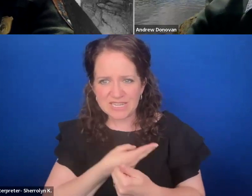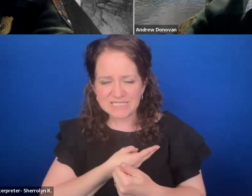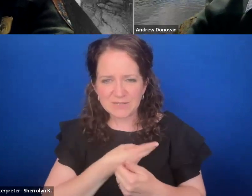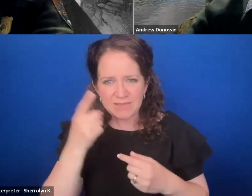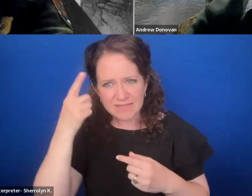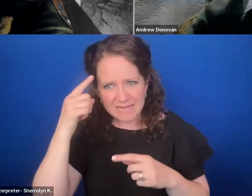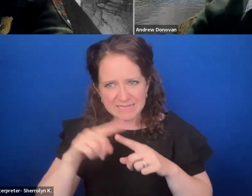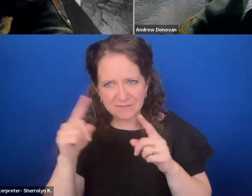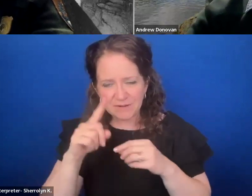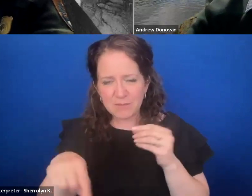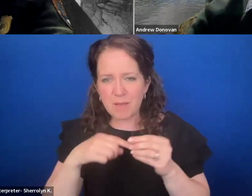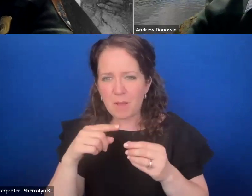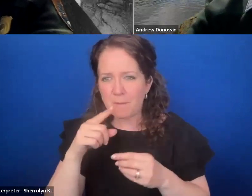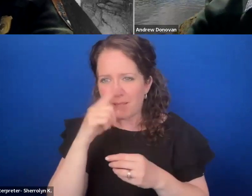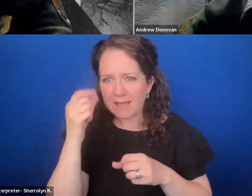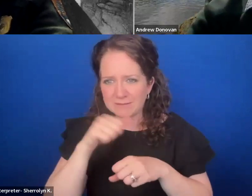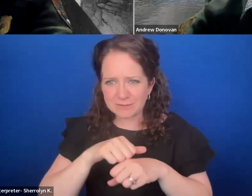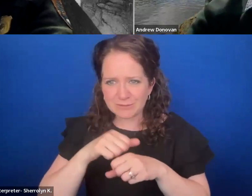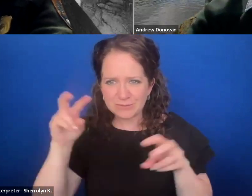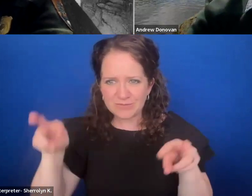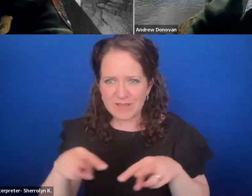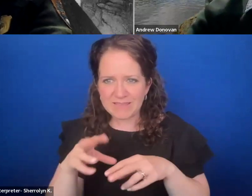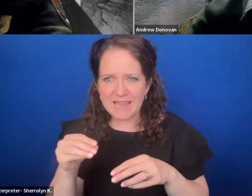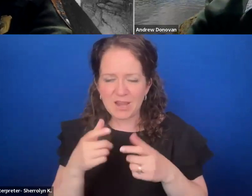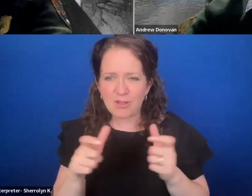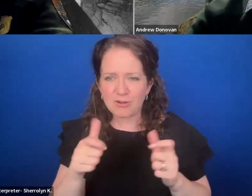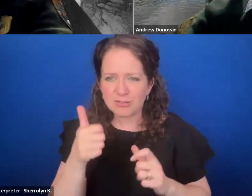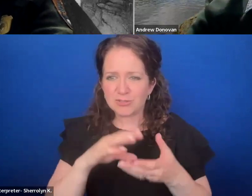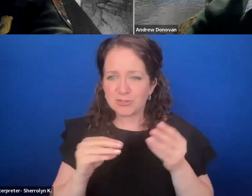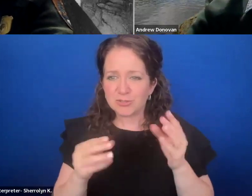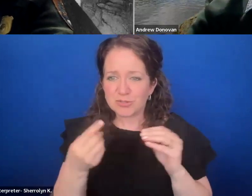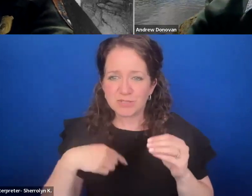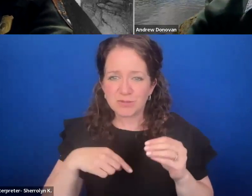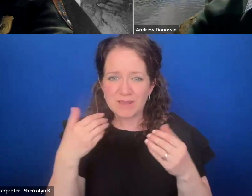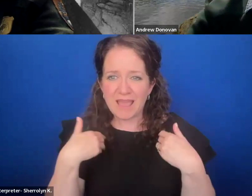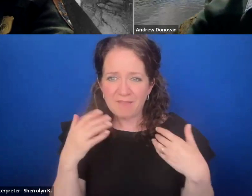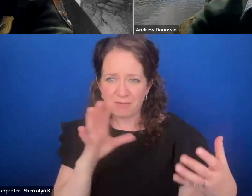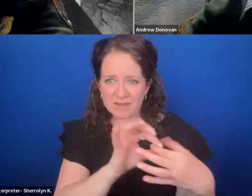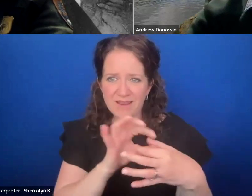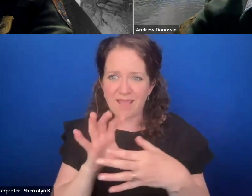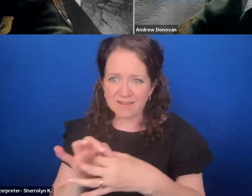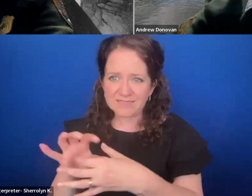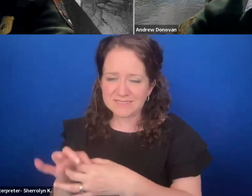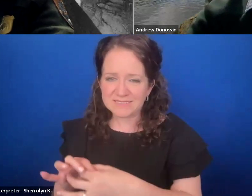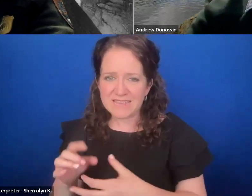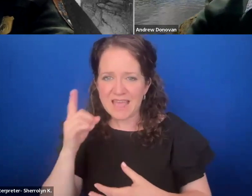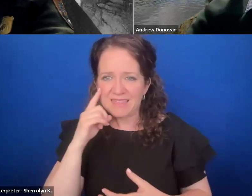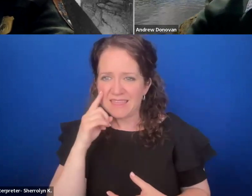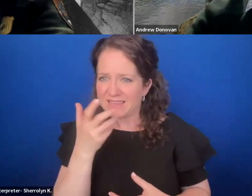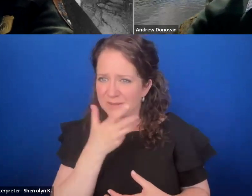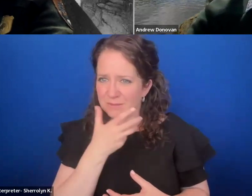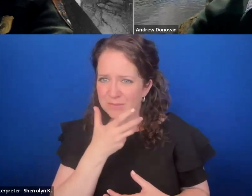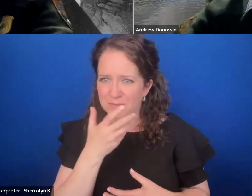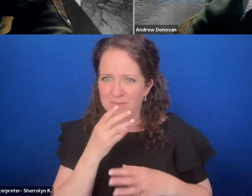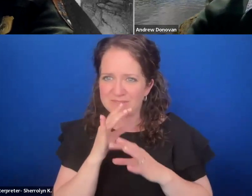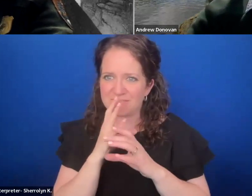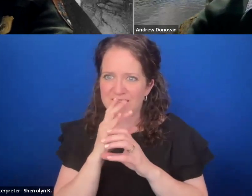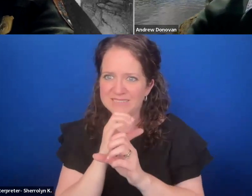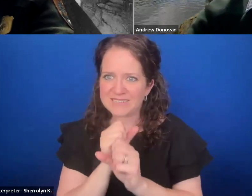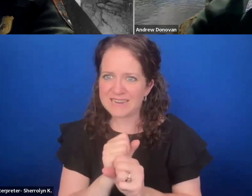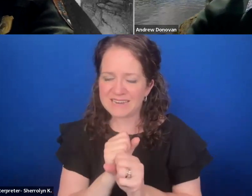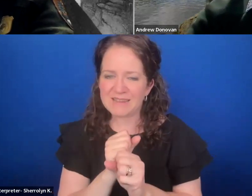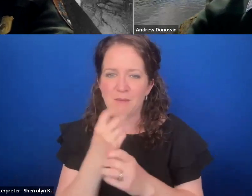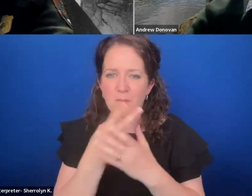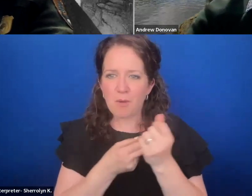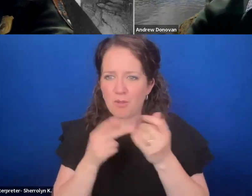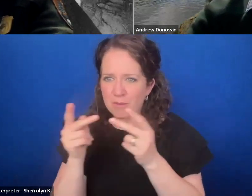Valley and different larger stories that we have. And I think what's kind of fascinating is in both places,